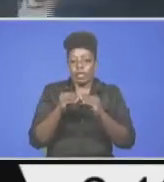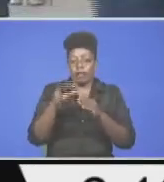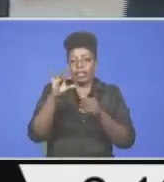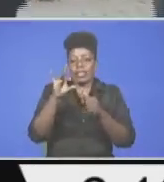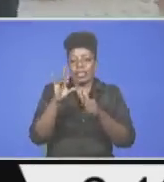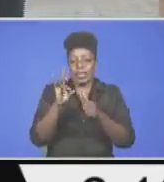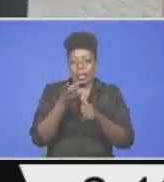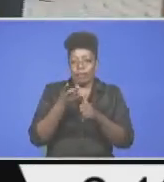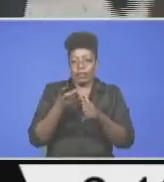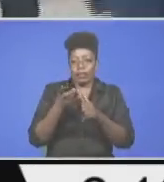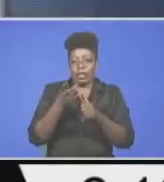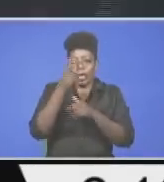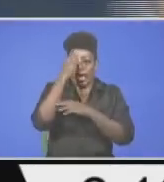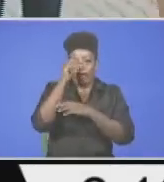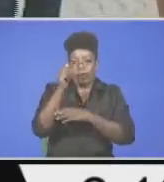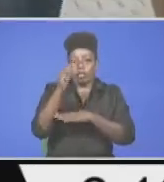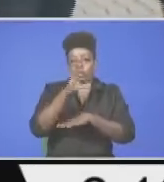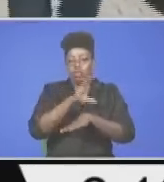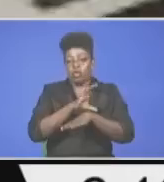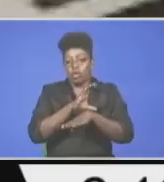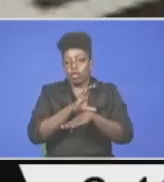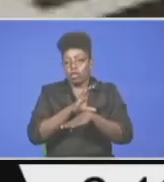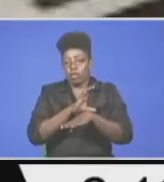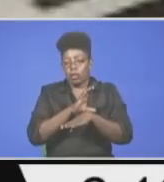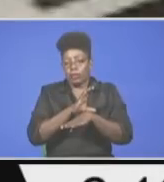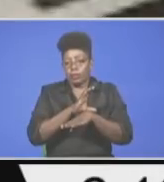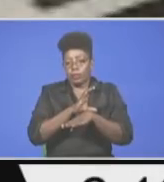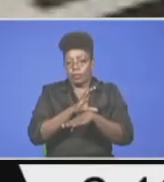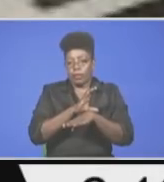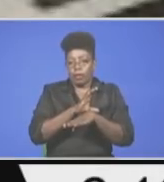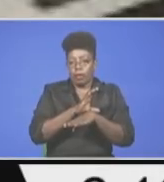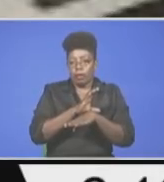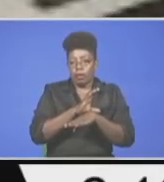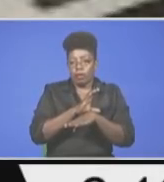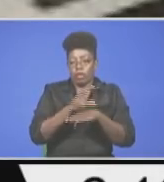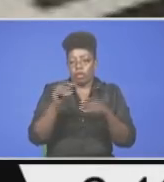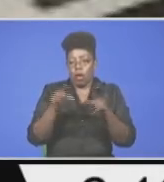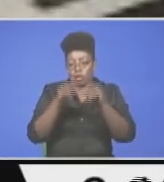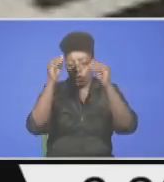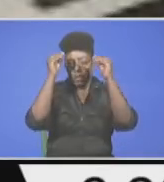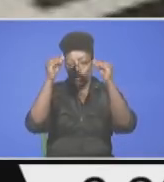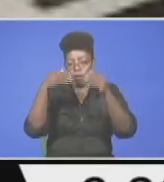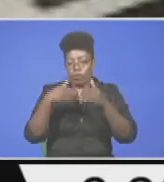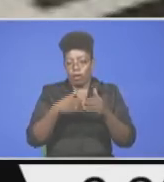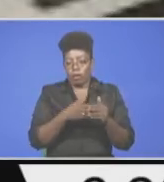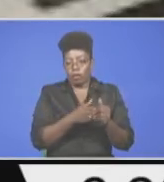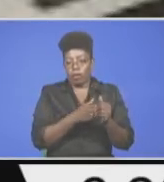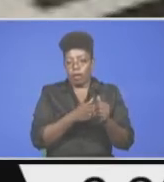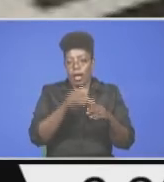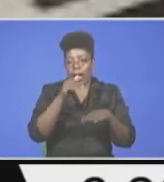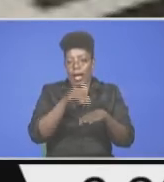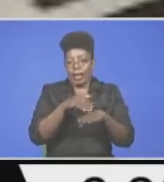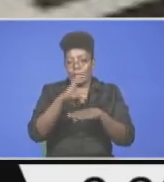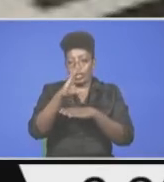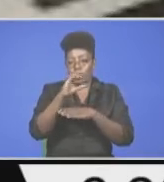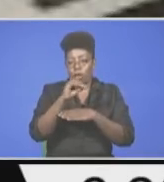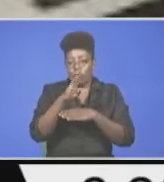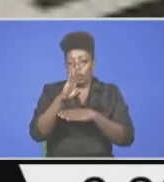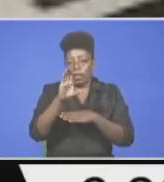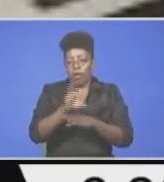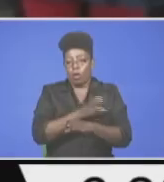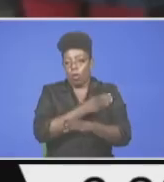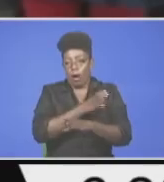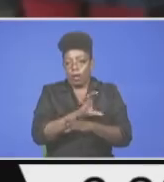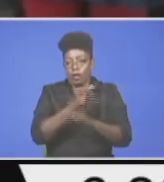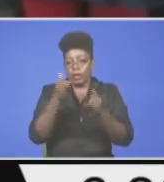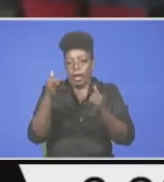Seventh-day Adventist Church. She was also a professor, the director of the College of the Bahamas Choir,